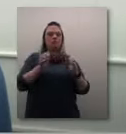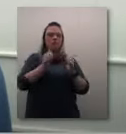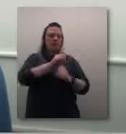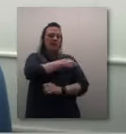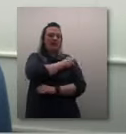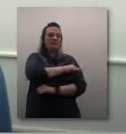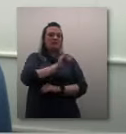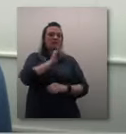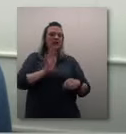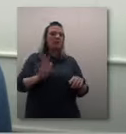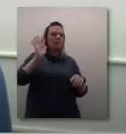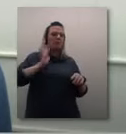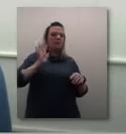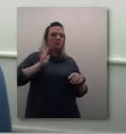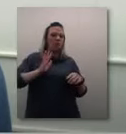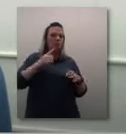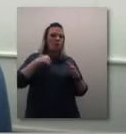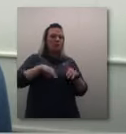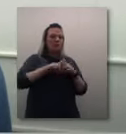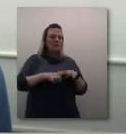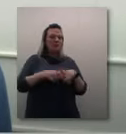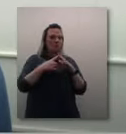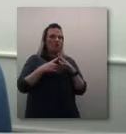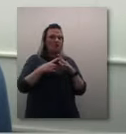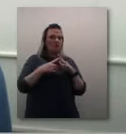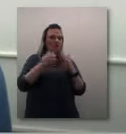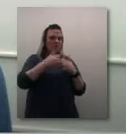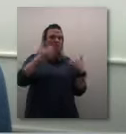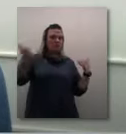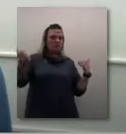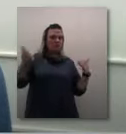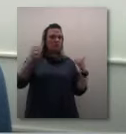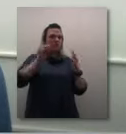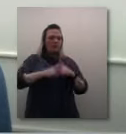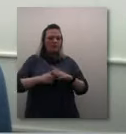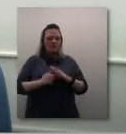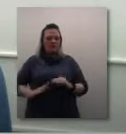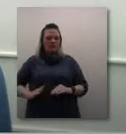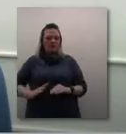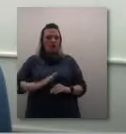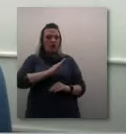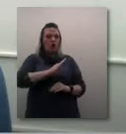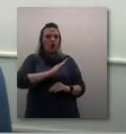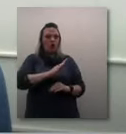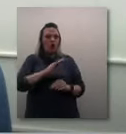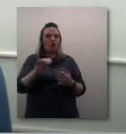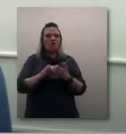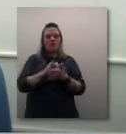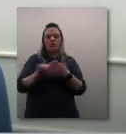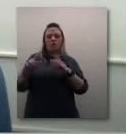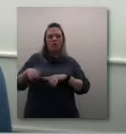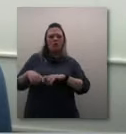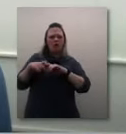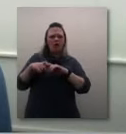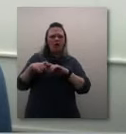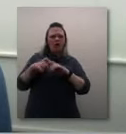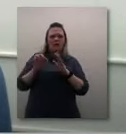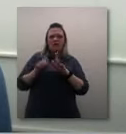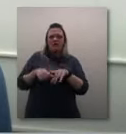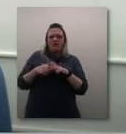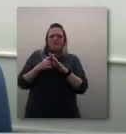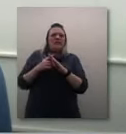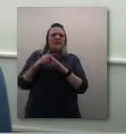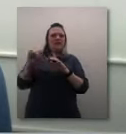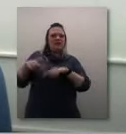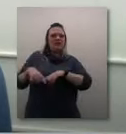before we instituted social distancing. Remember at the beginning of the curve, before we had the New York pause, or the very beginning of the New York